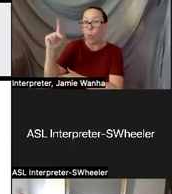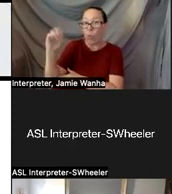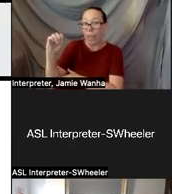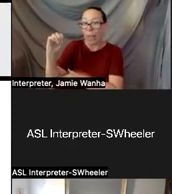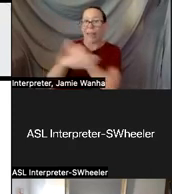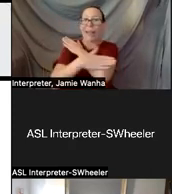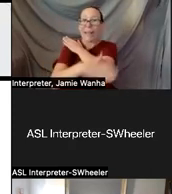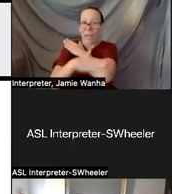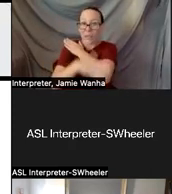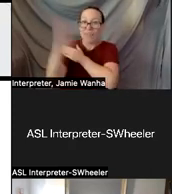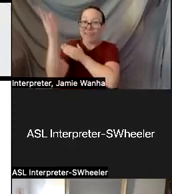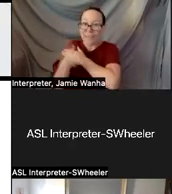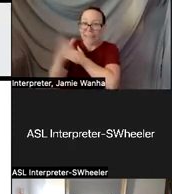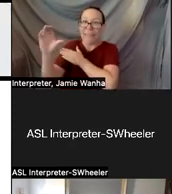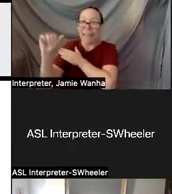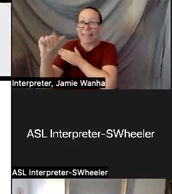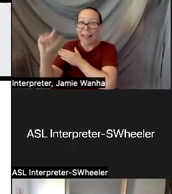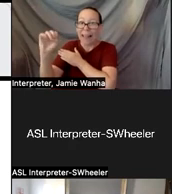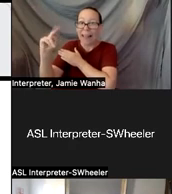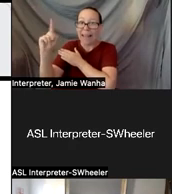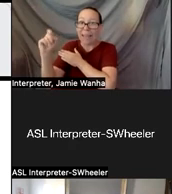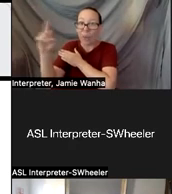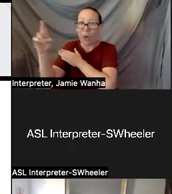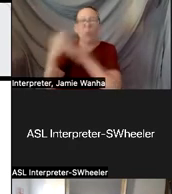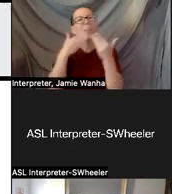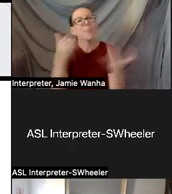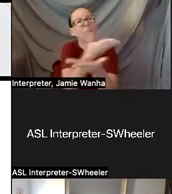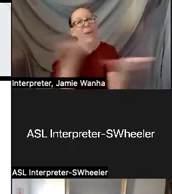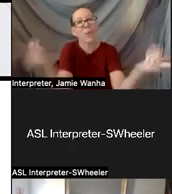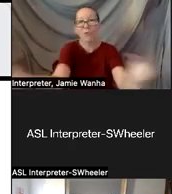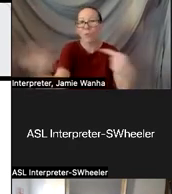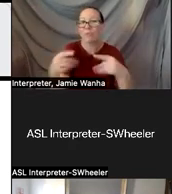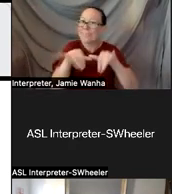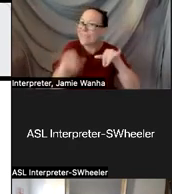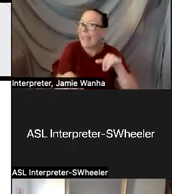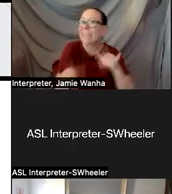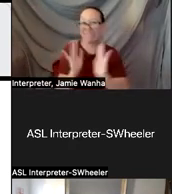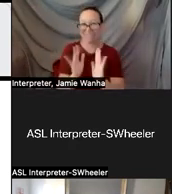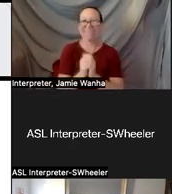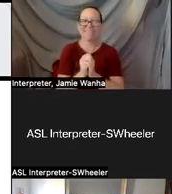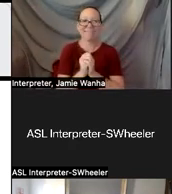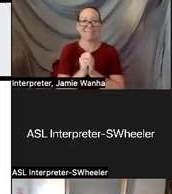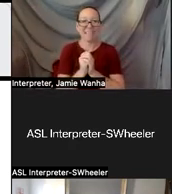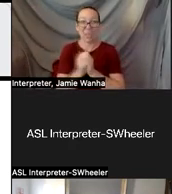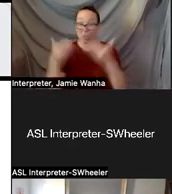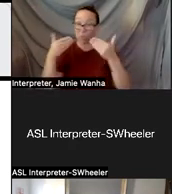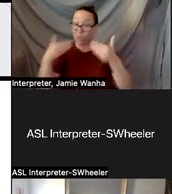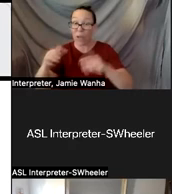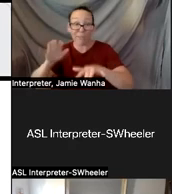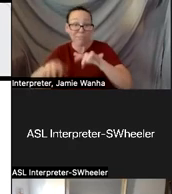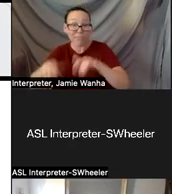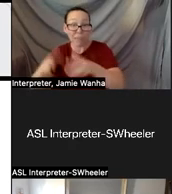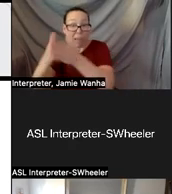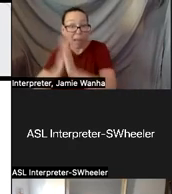Thank you all for staying with us. Any final questions? You could even just ask your question versus taking the time